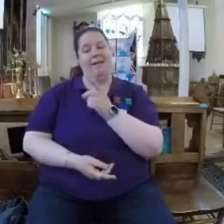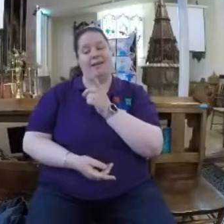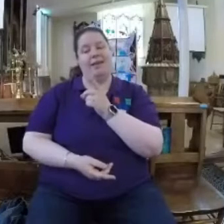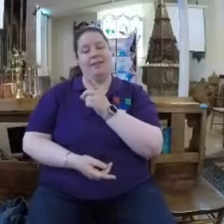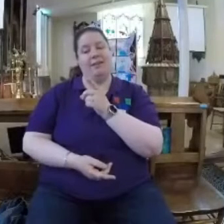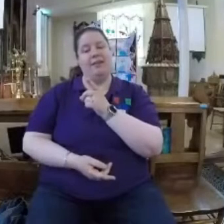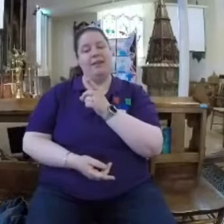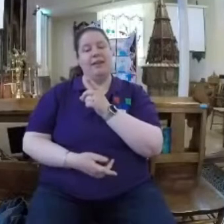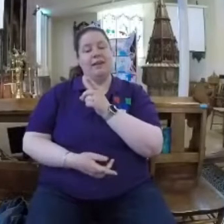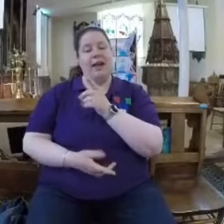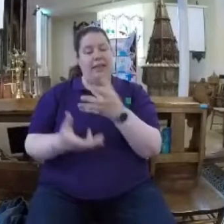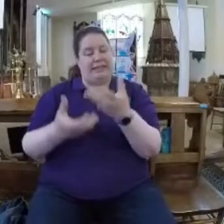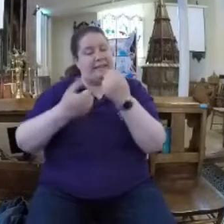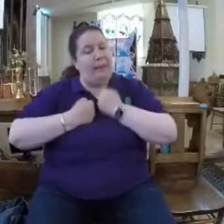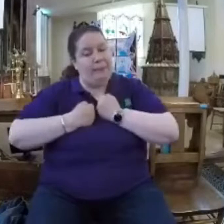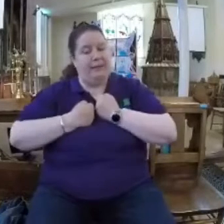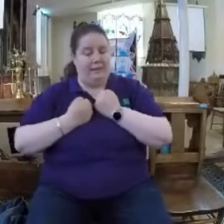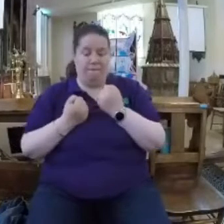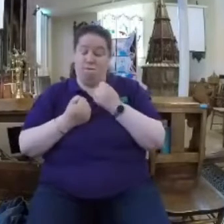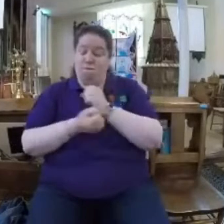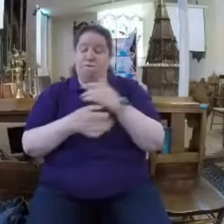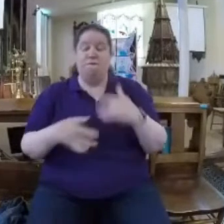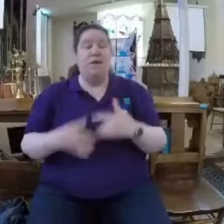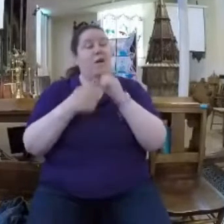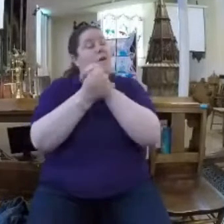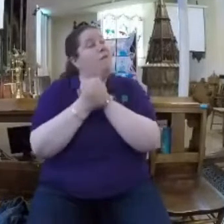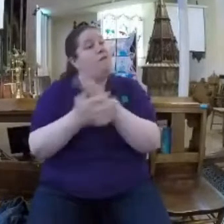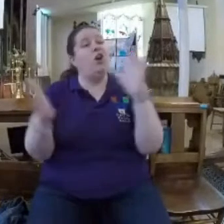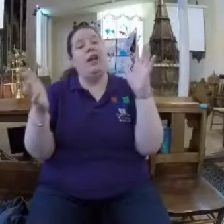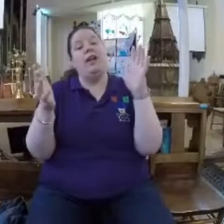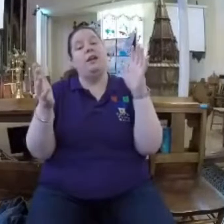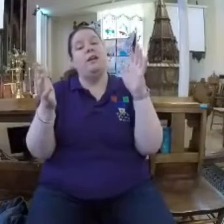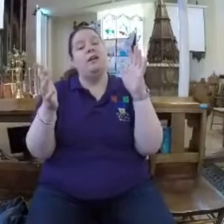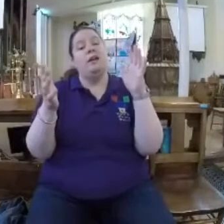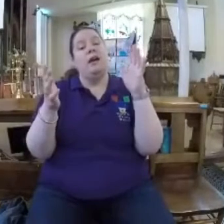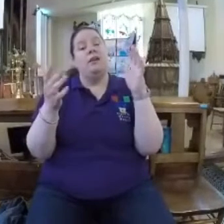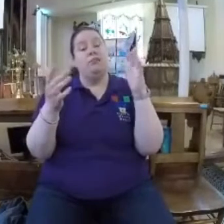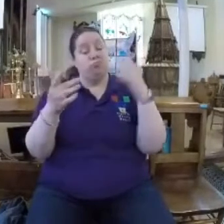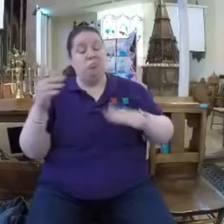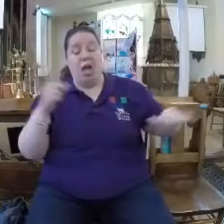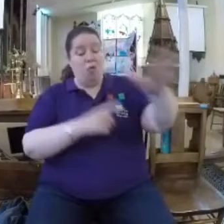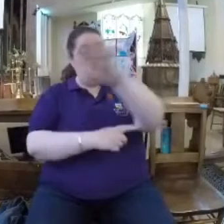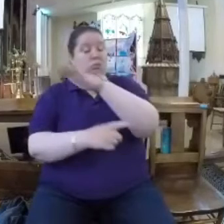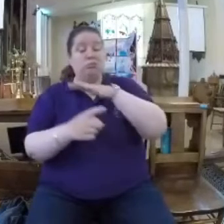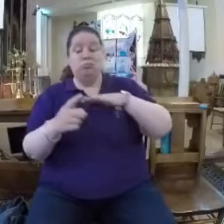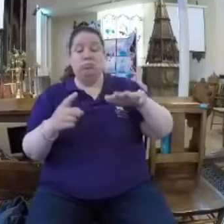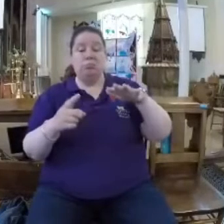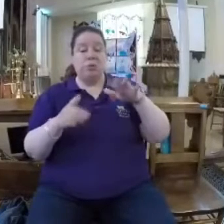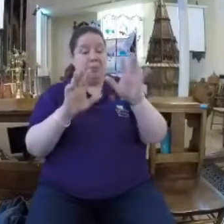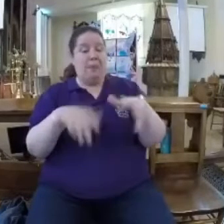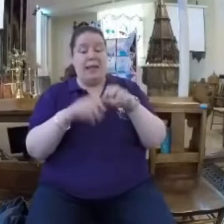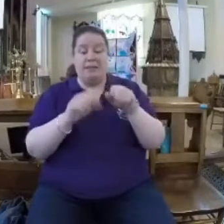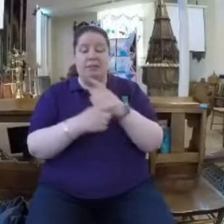And through that, they are free to live the rest of their lives as a blessing to the people around them. We heard towards the end of the Genesis